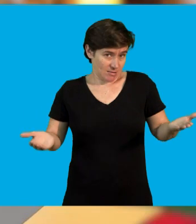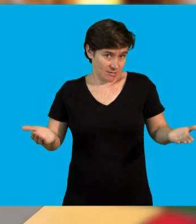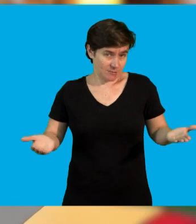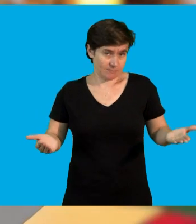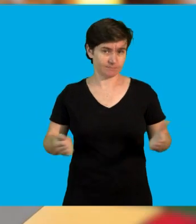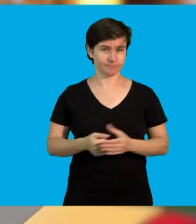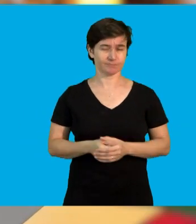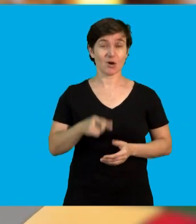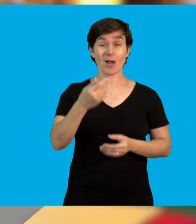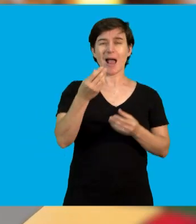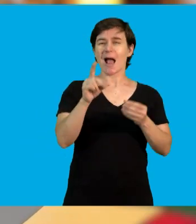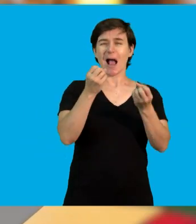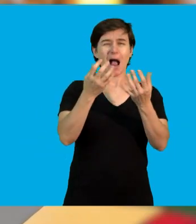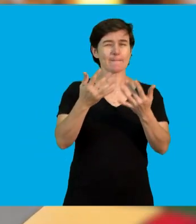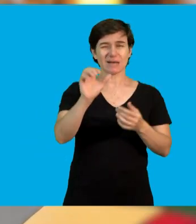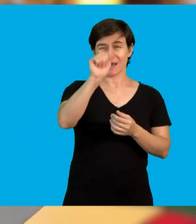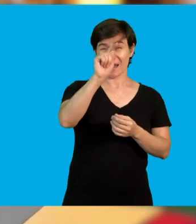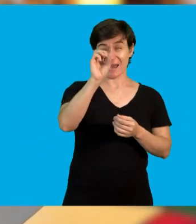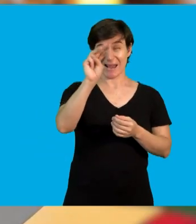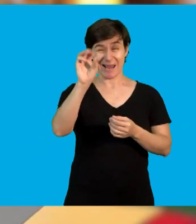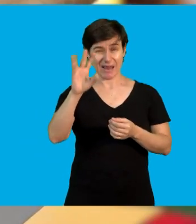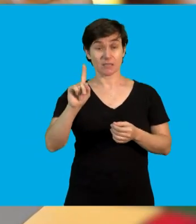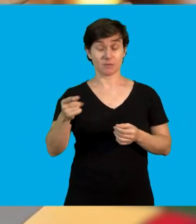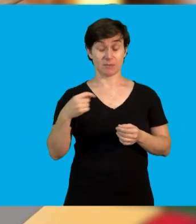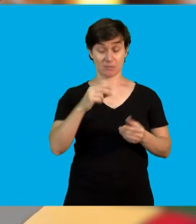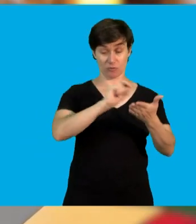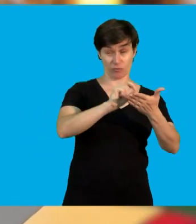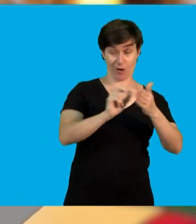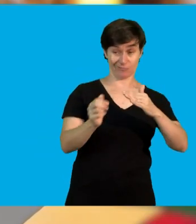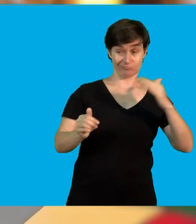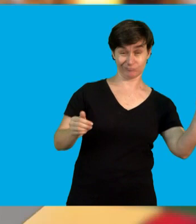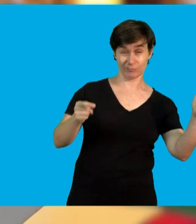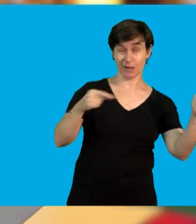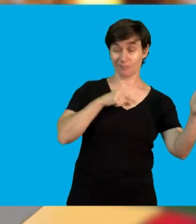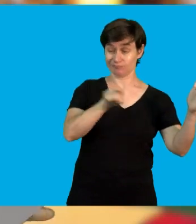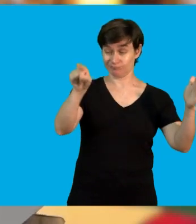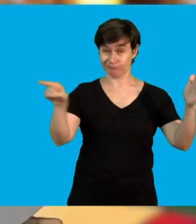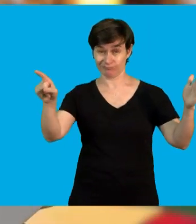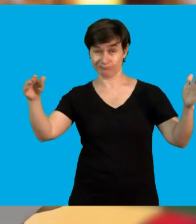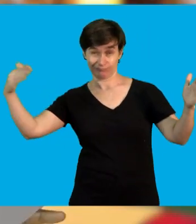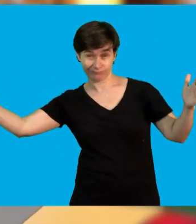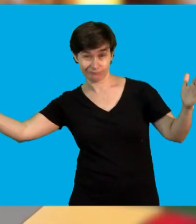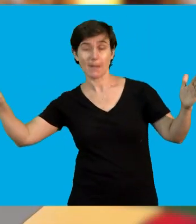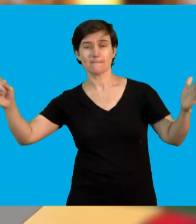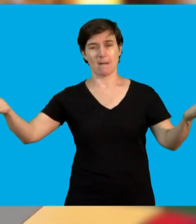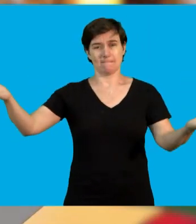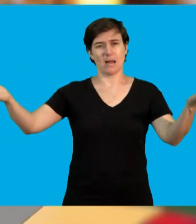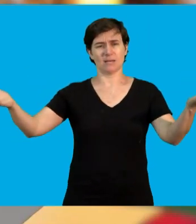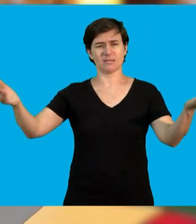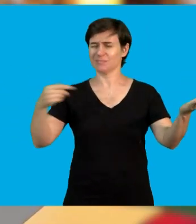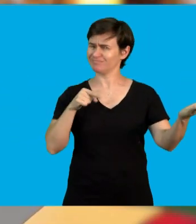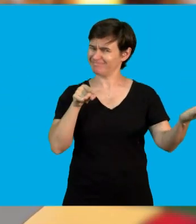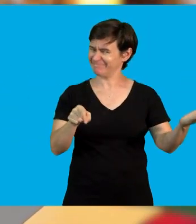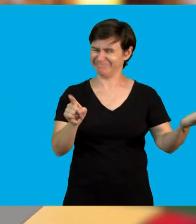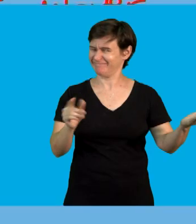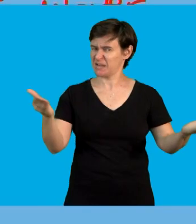balance. There needs to be a balance in terms of the number of atoms on the left-hand side and the right-hand side. We can see that this reaction is not balanced.